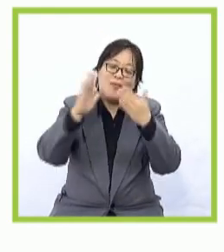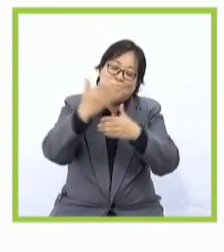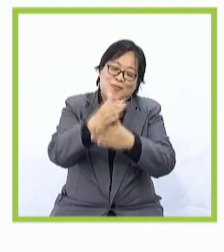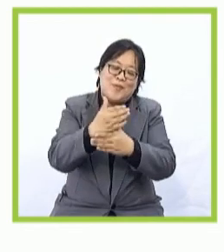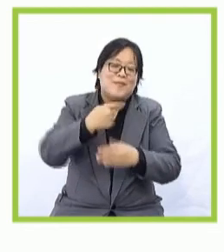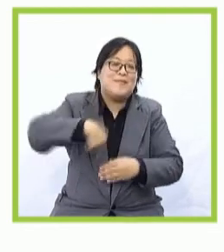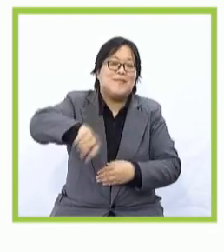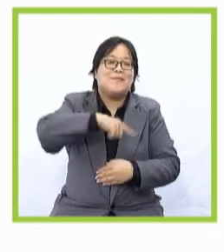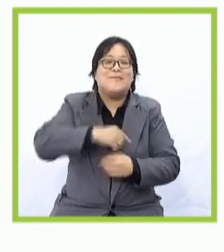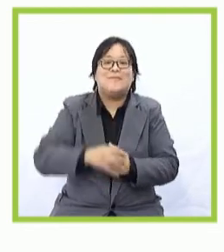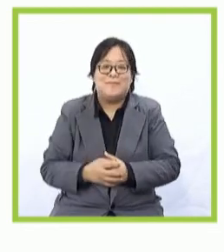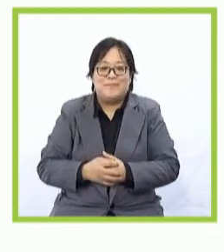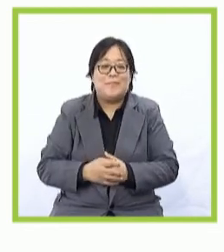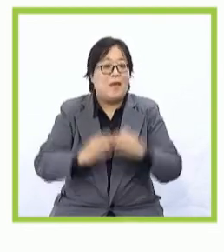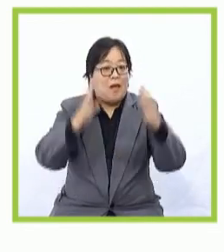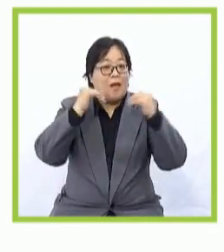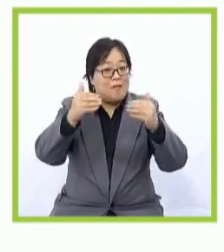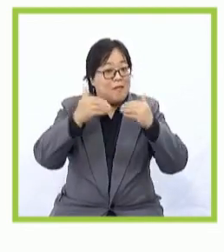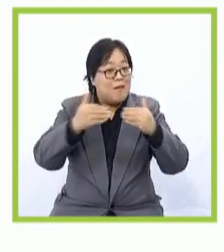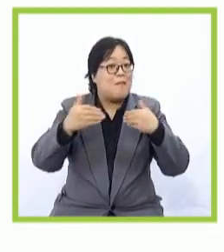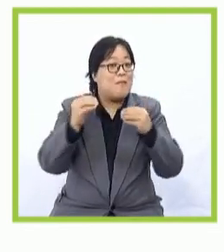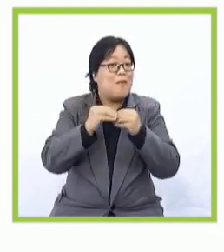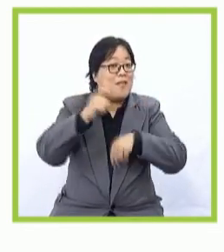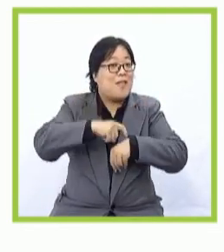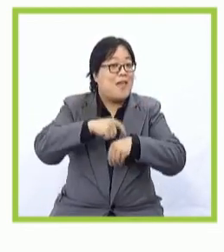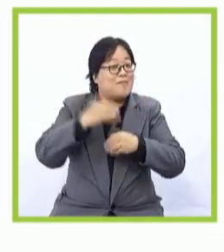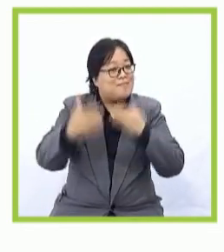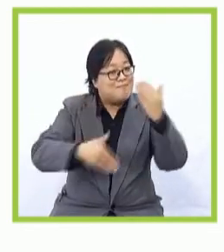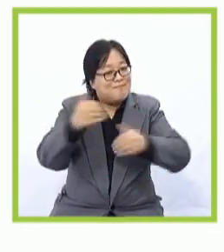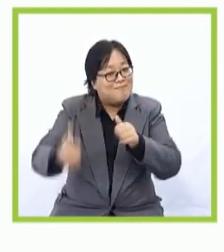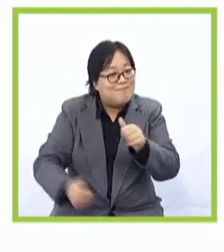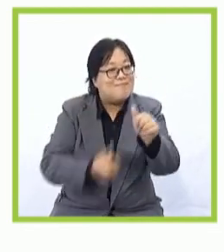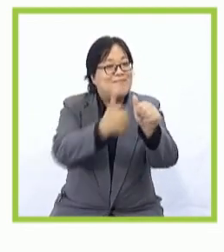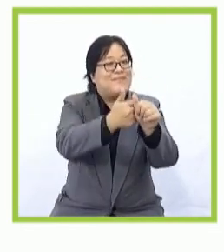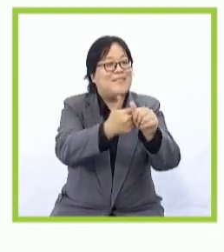with us today. Hope we get more time to catch up at a different time.